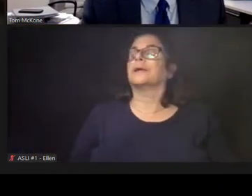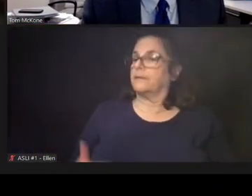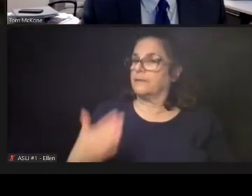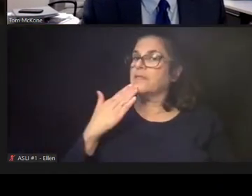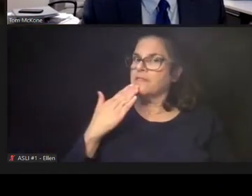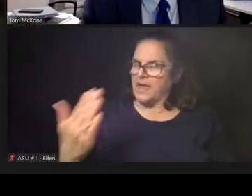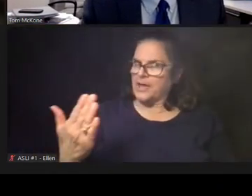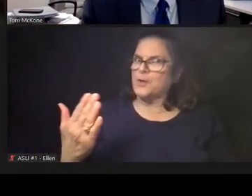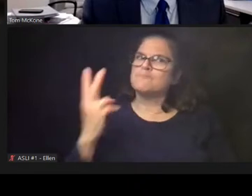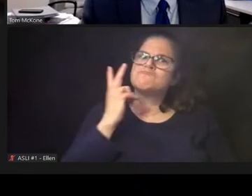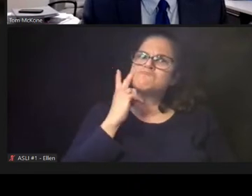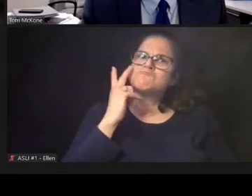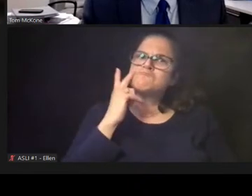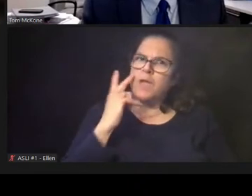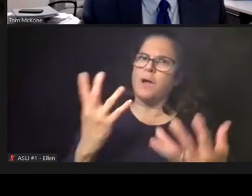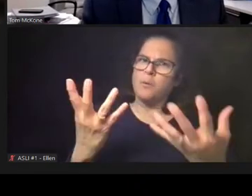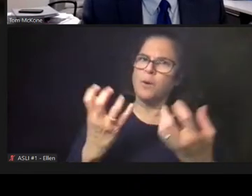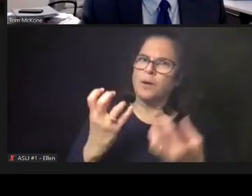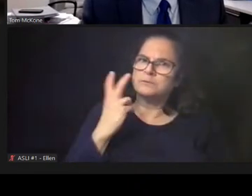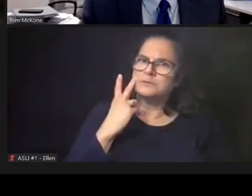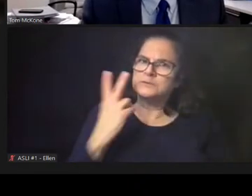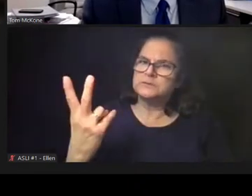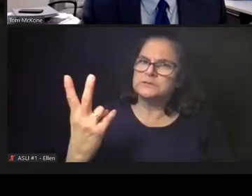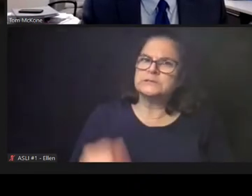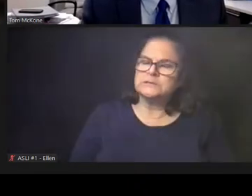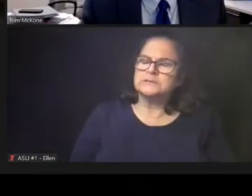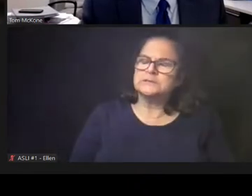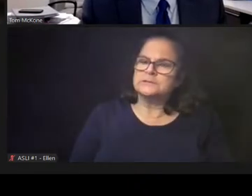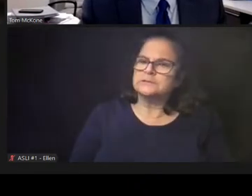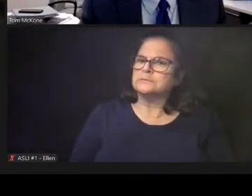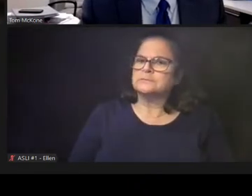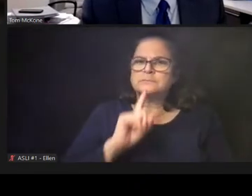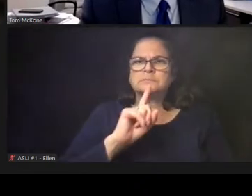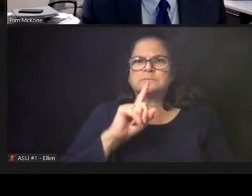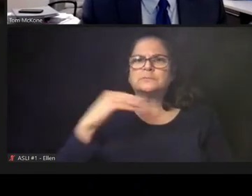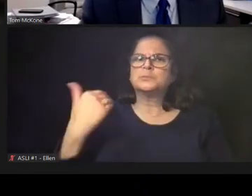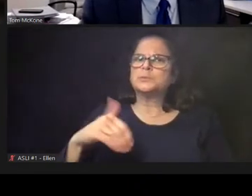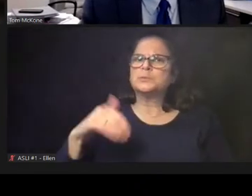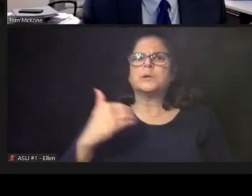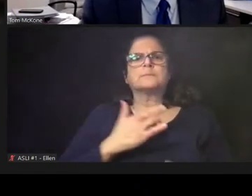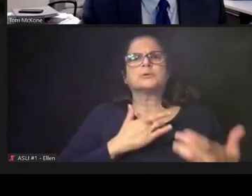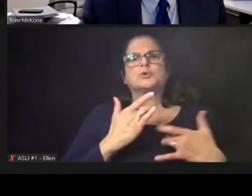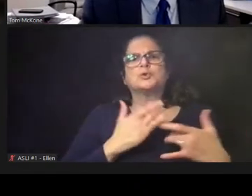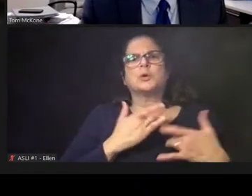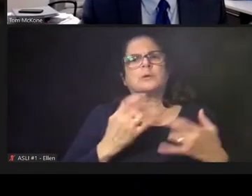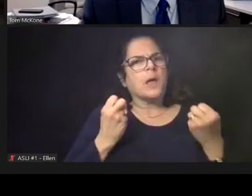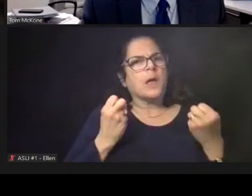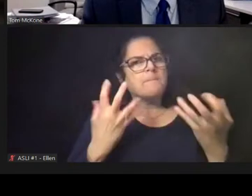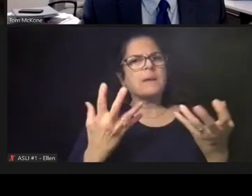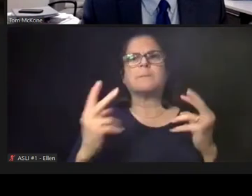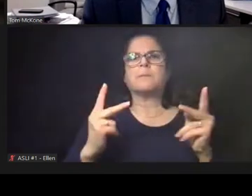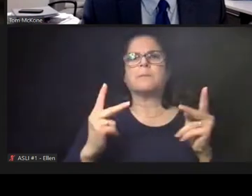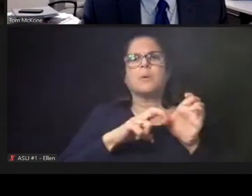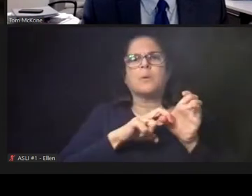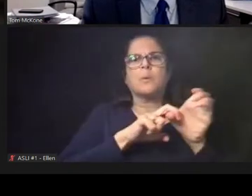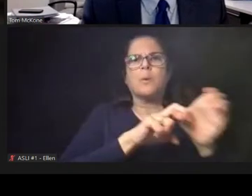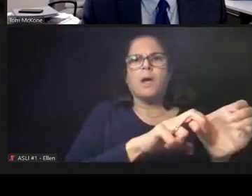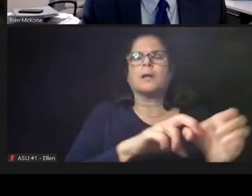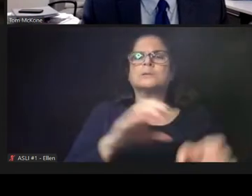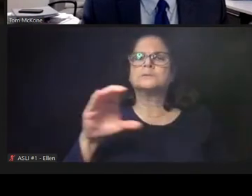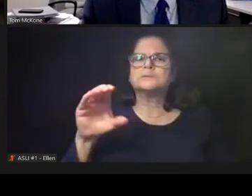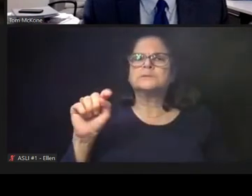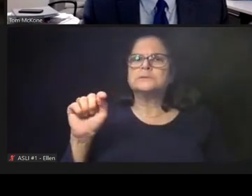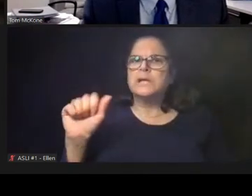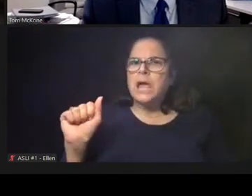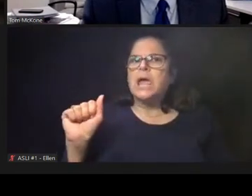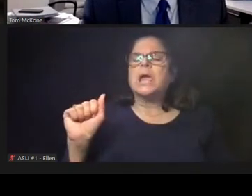like to see that because this is a big concern of many of our riders that, you know, there's just a lot